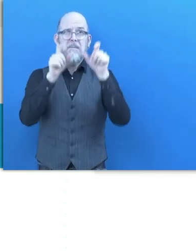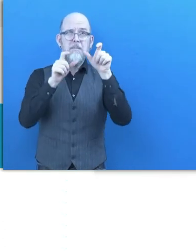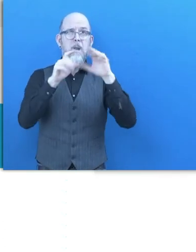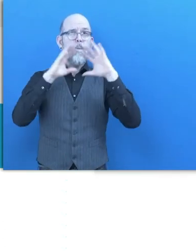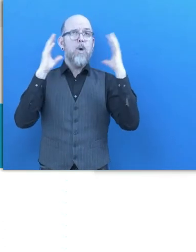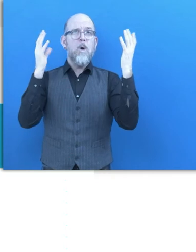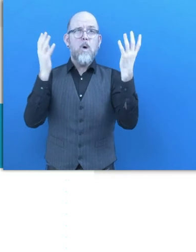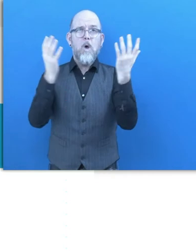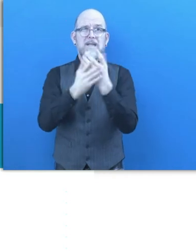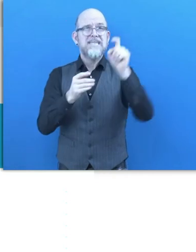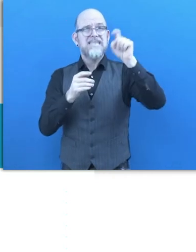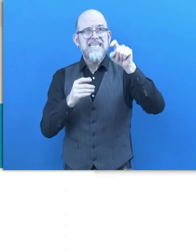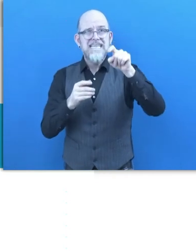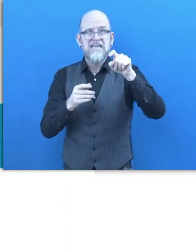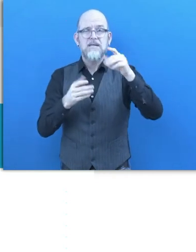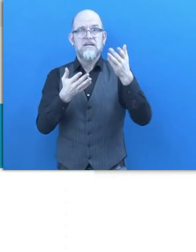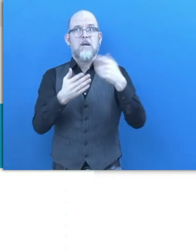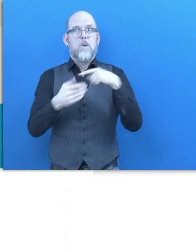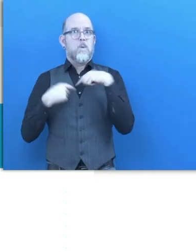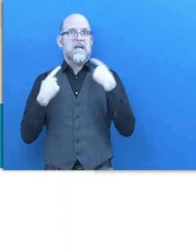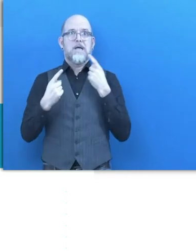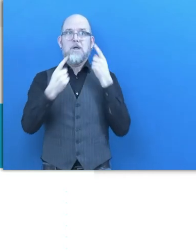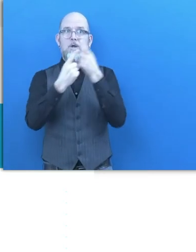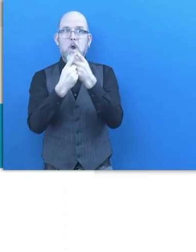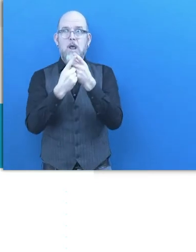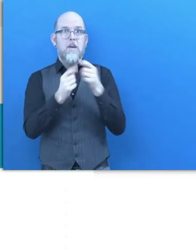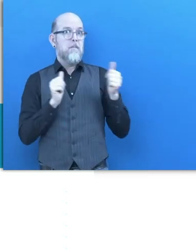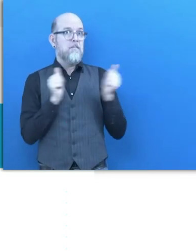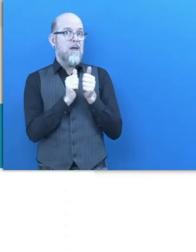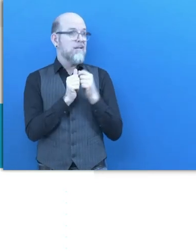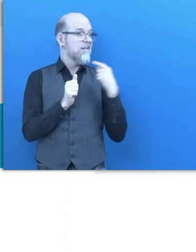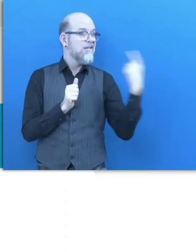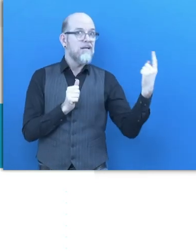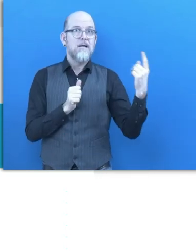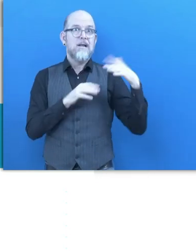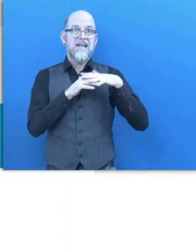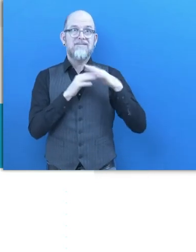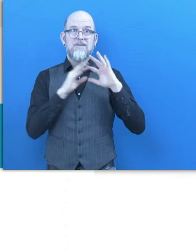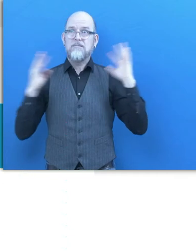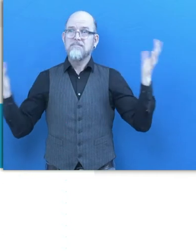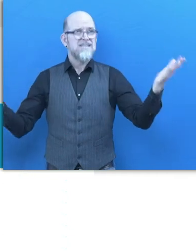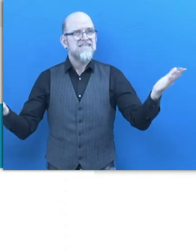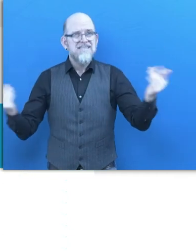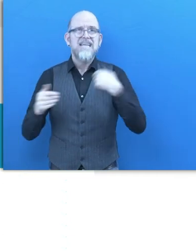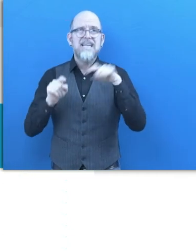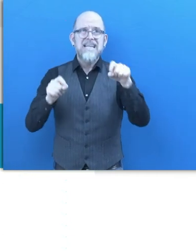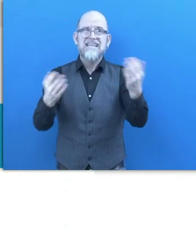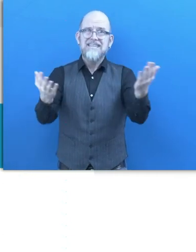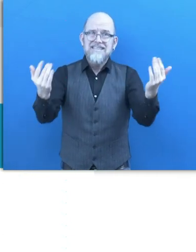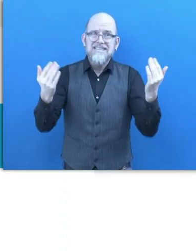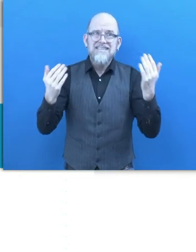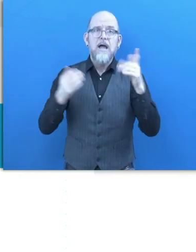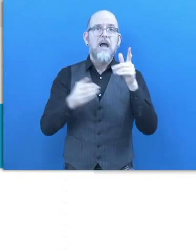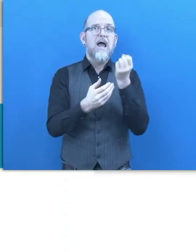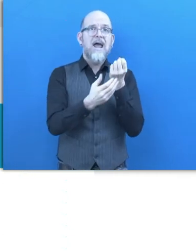this, we are enabling partners on the ground around the globe to set up easily accessible information